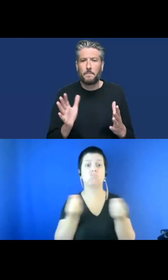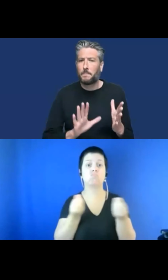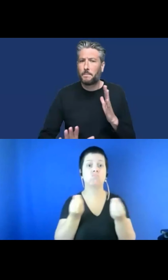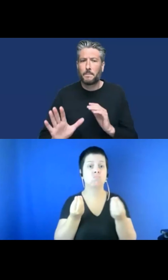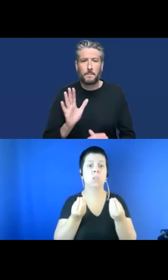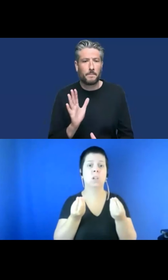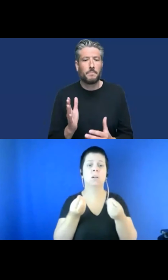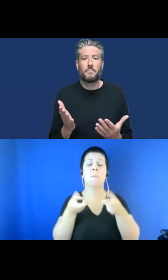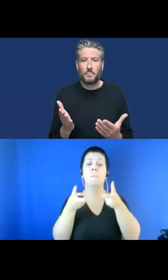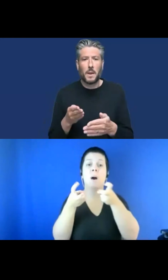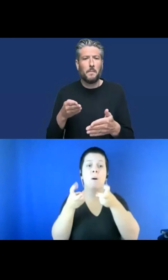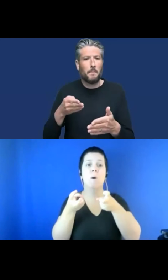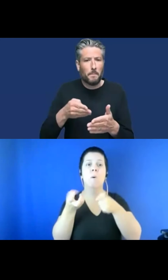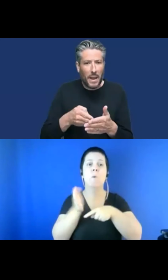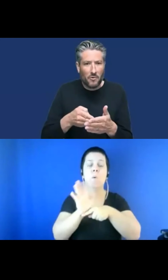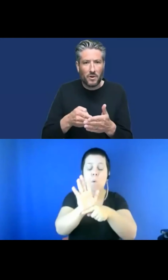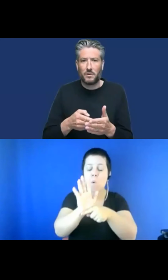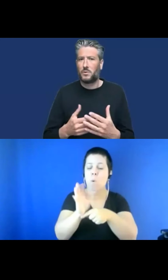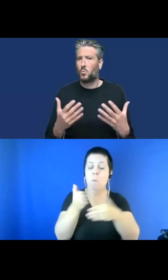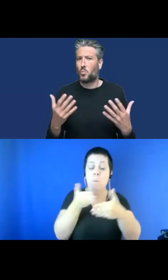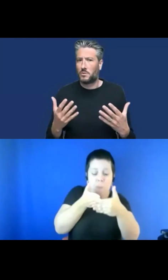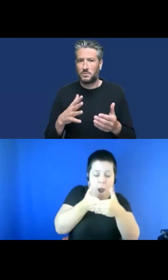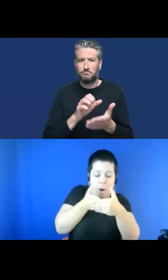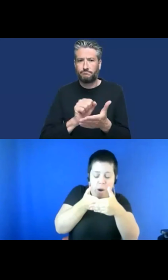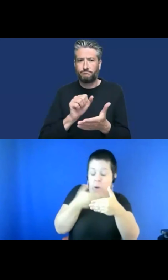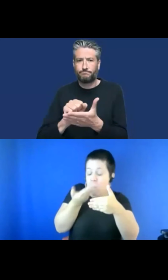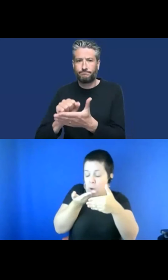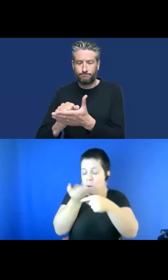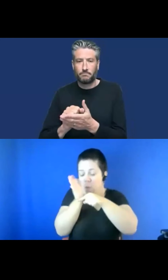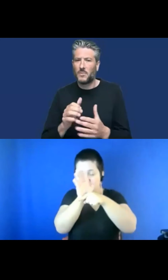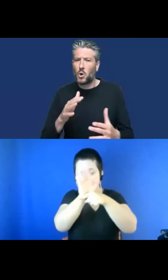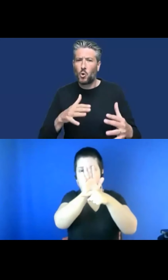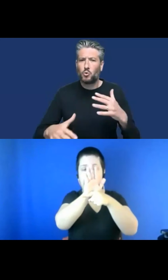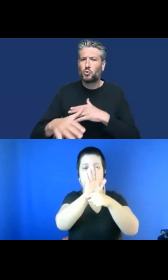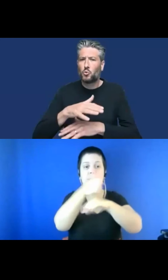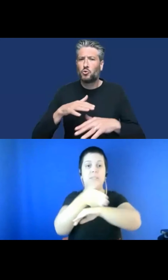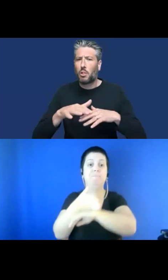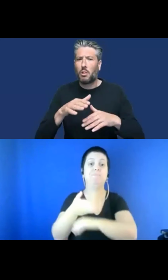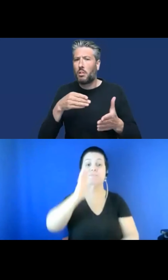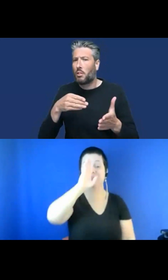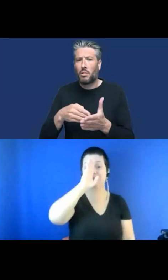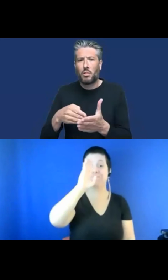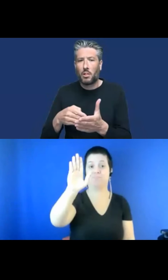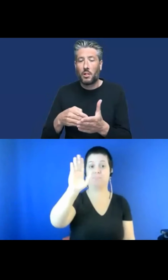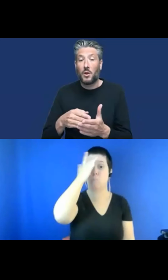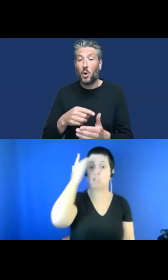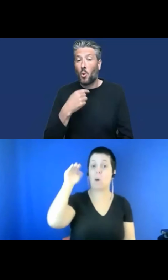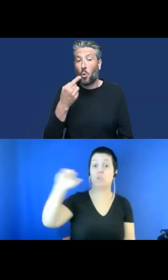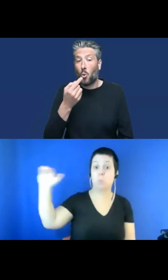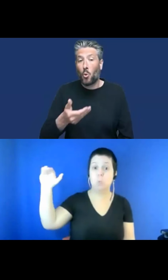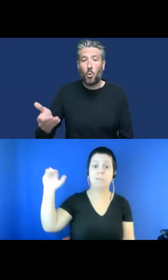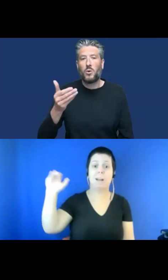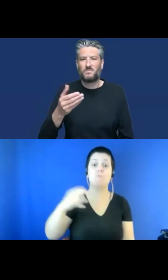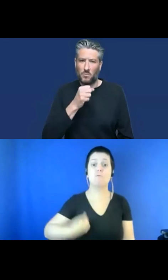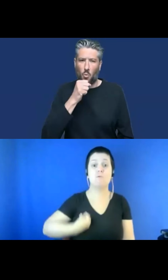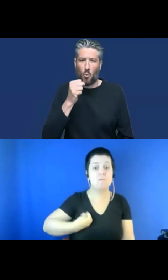and facilitators of social participation, specifically among older adults that are living with deafblindness.